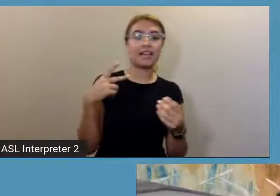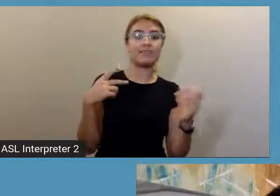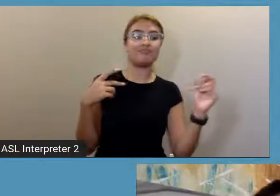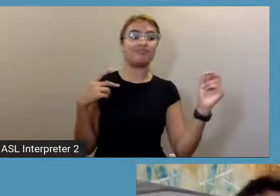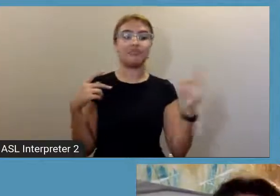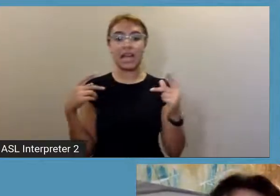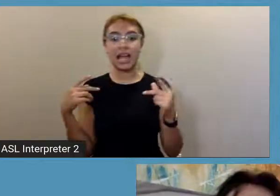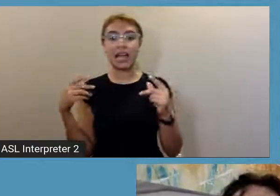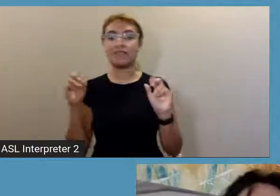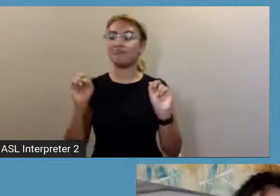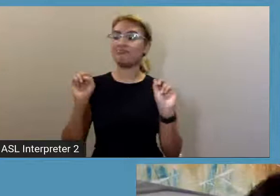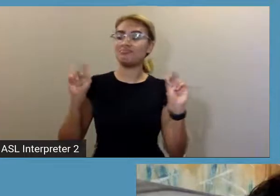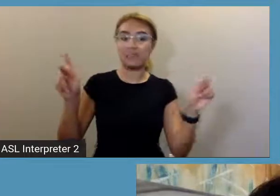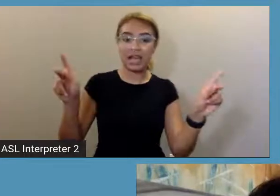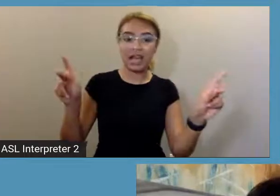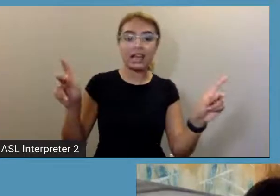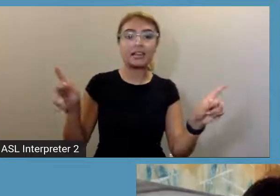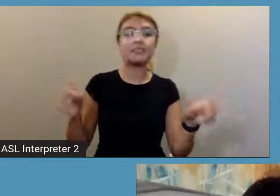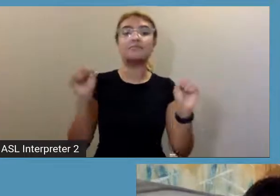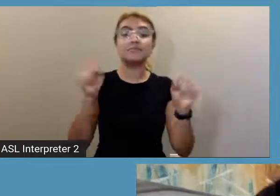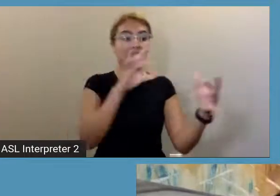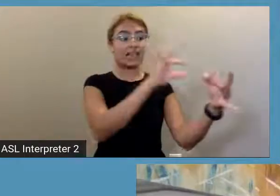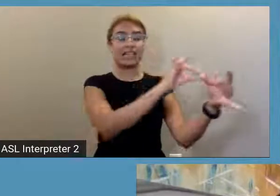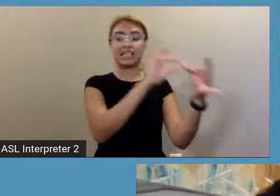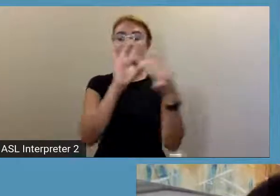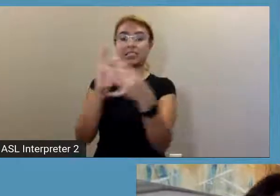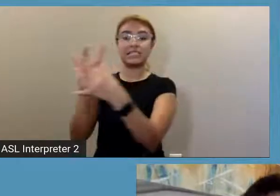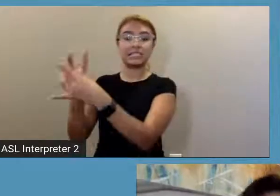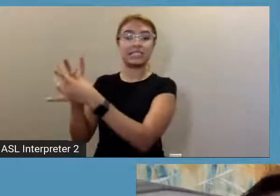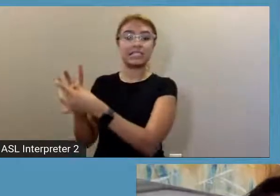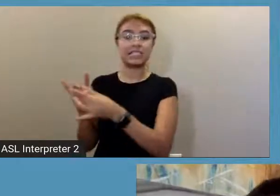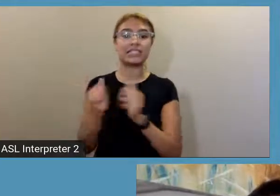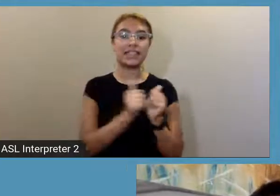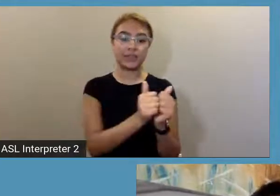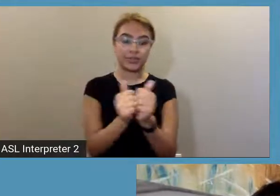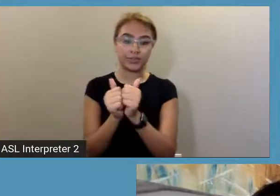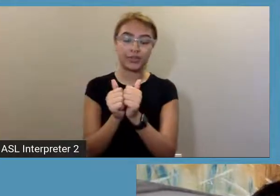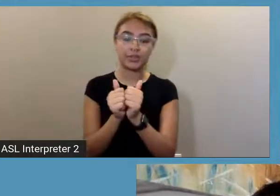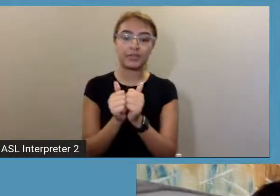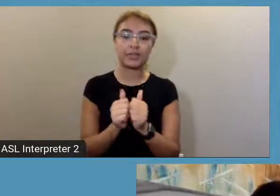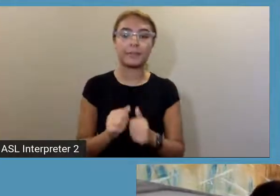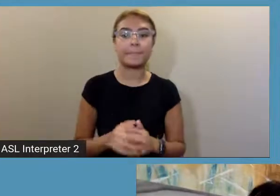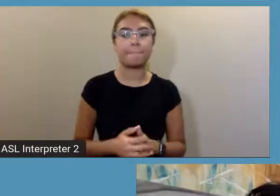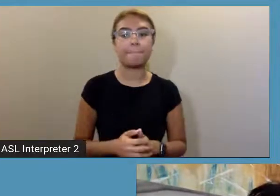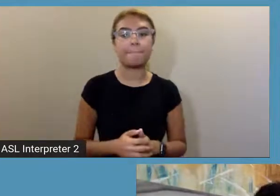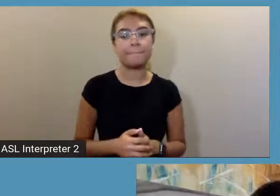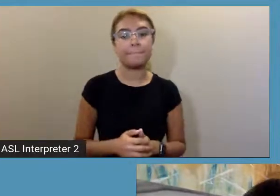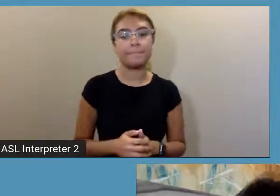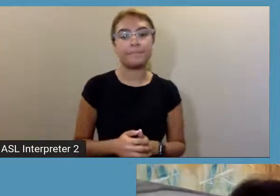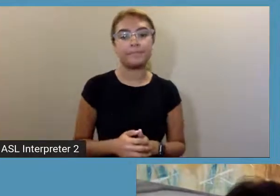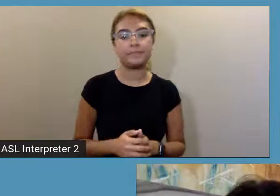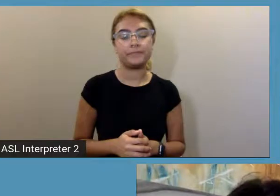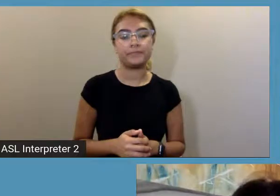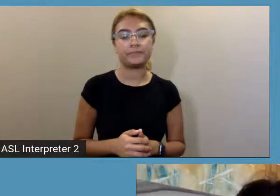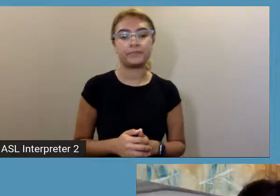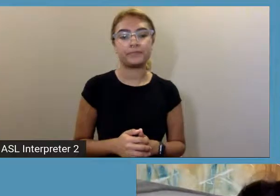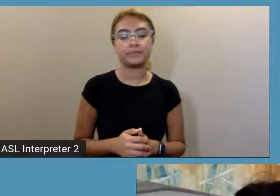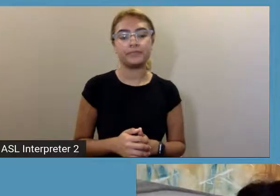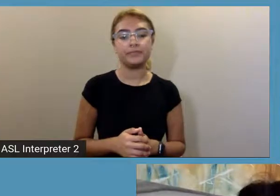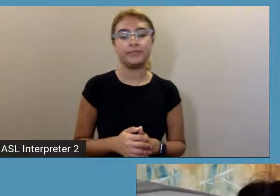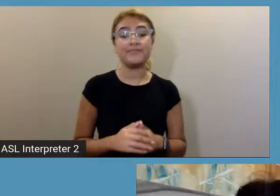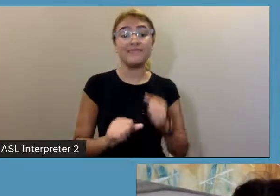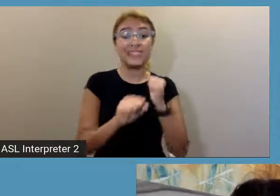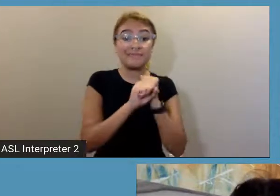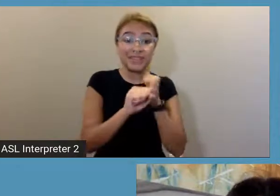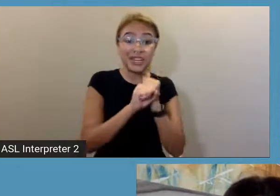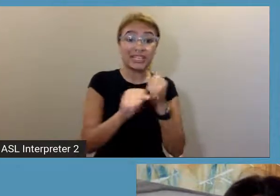Facebook, your Instagram, everything. Make sure that you're linking everything together. So that's SEO, that's marketing, and the last